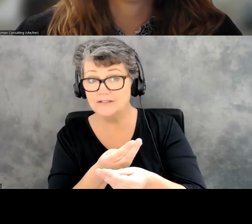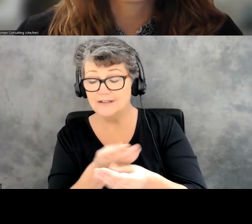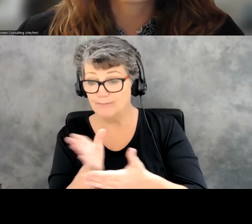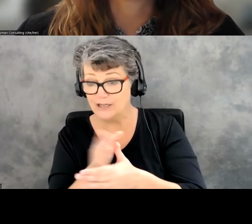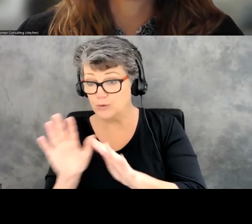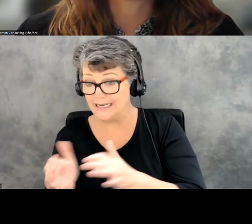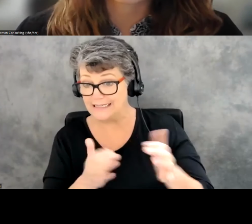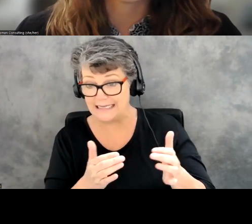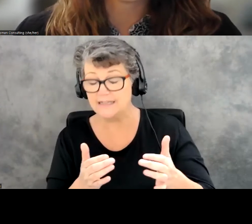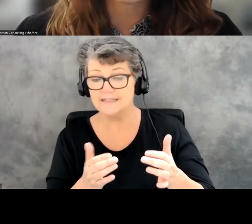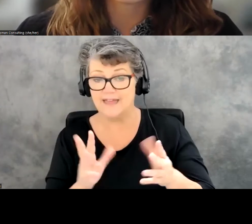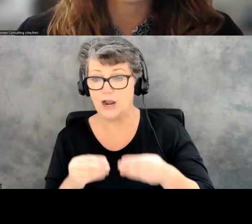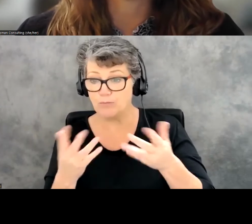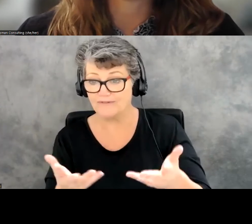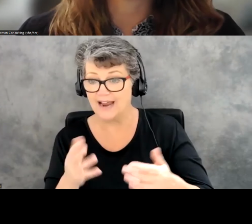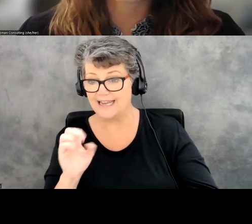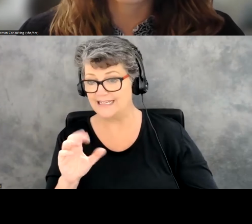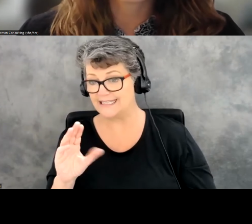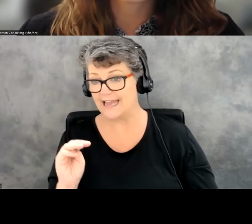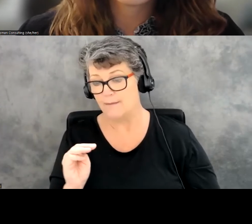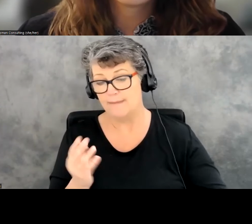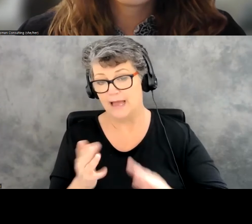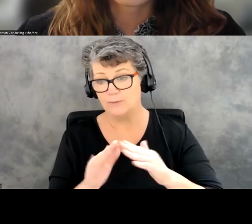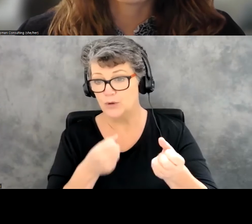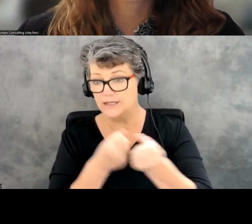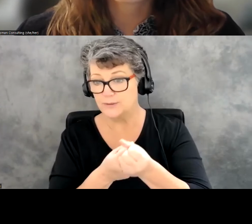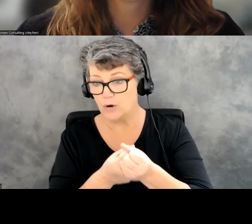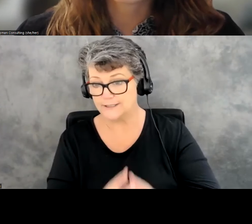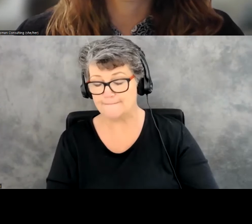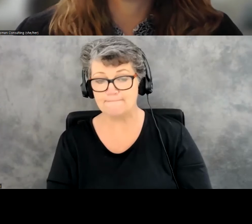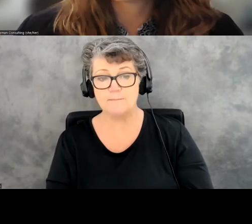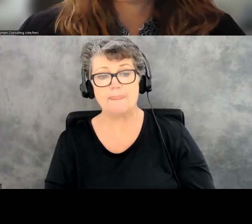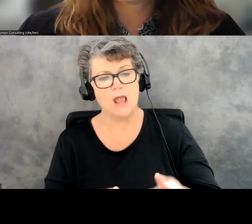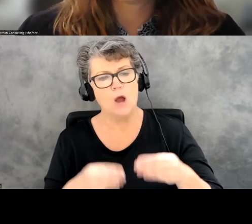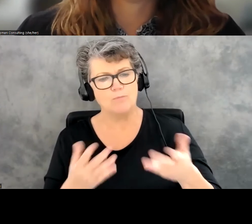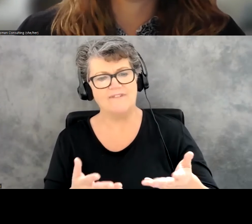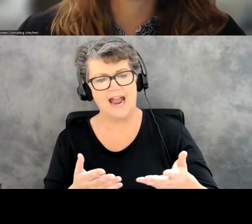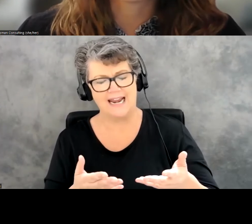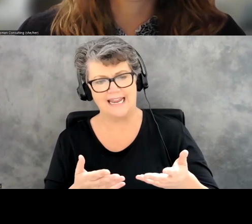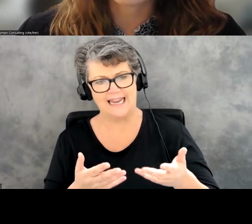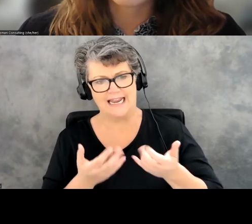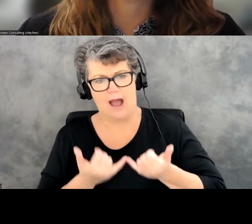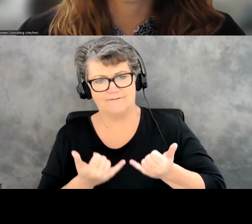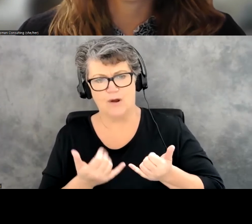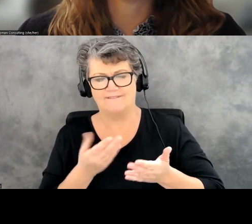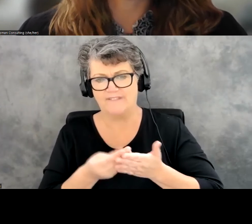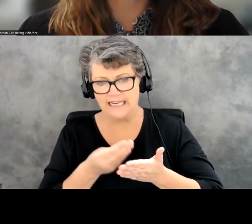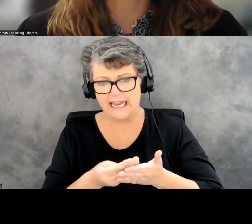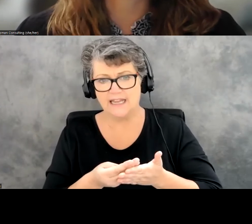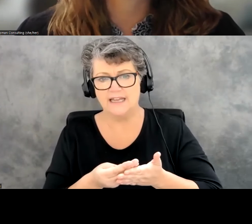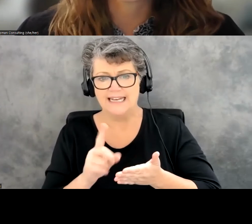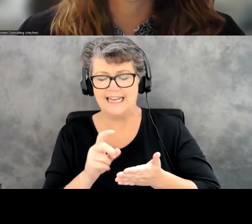are delivering or providing ECM and community supports, providing upfront funding needed to support capacity